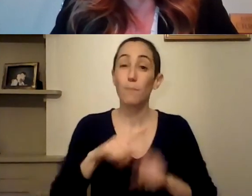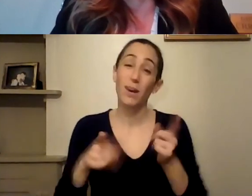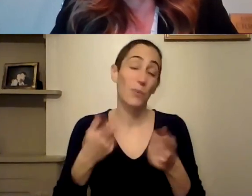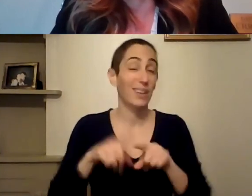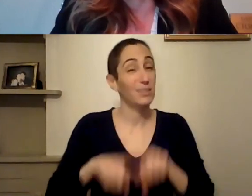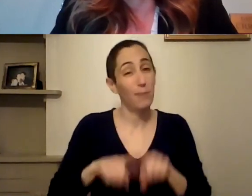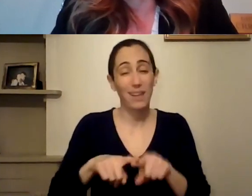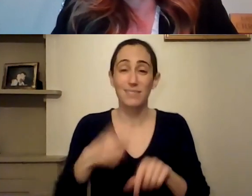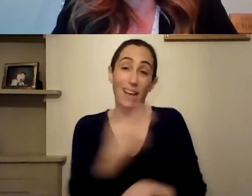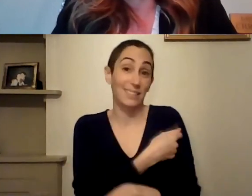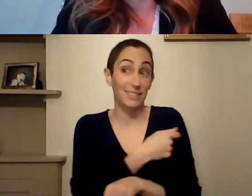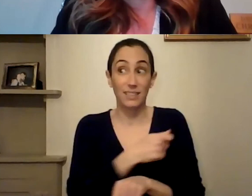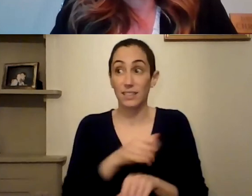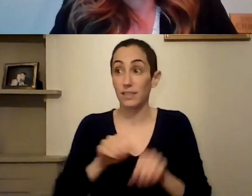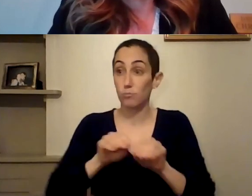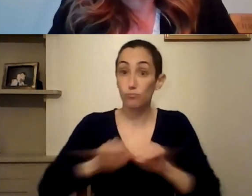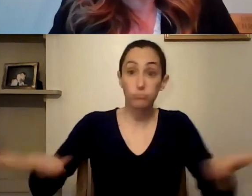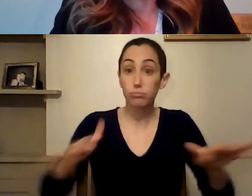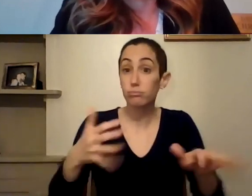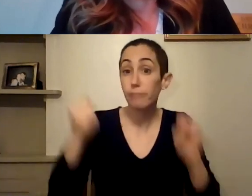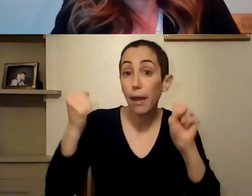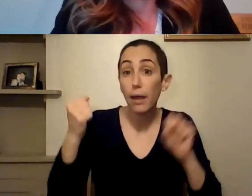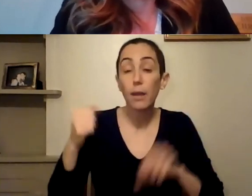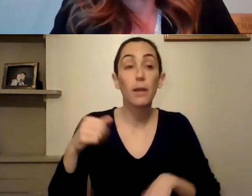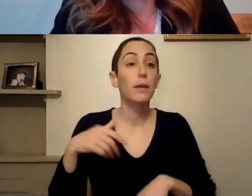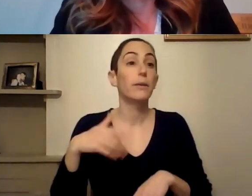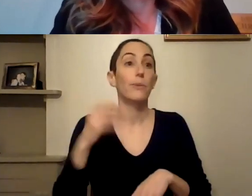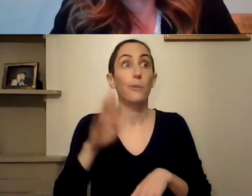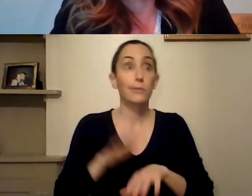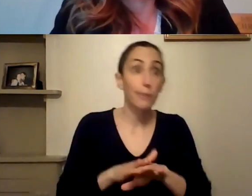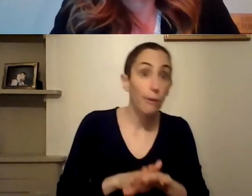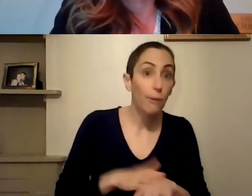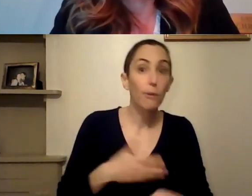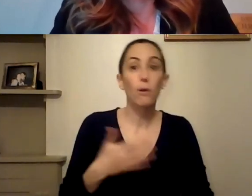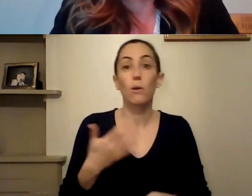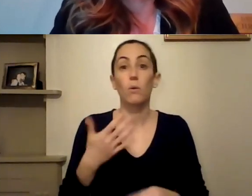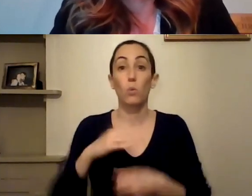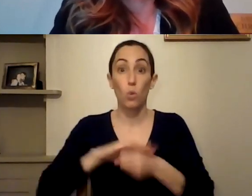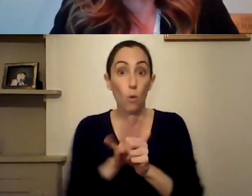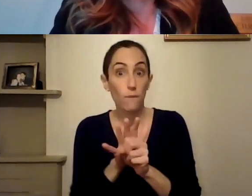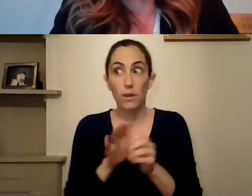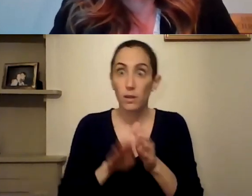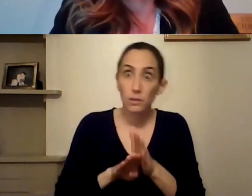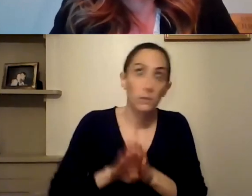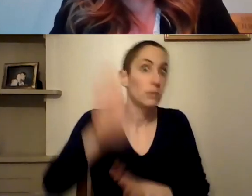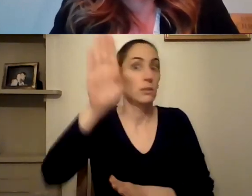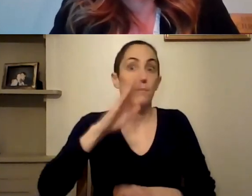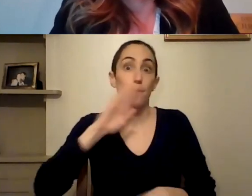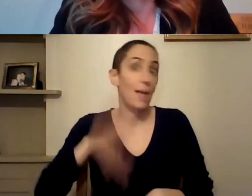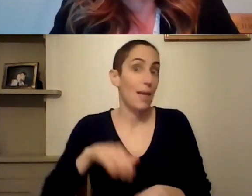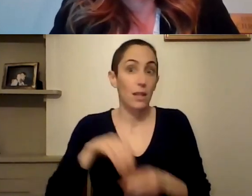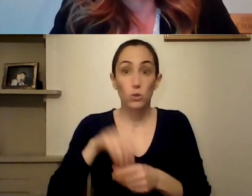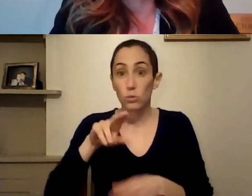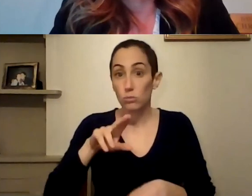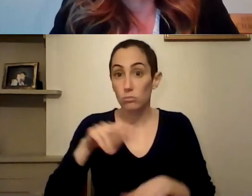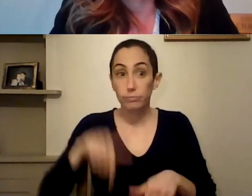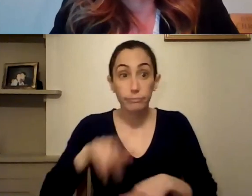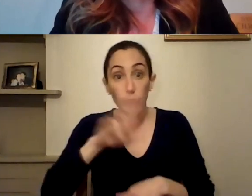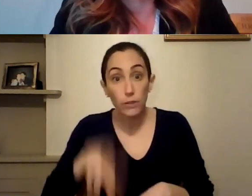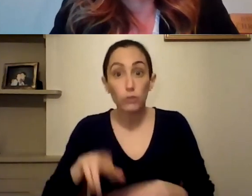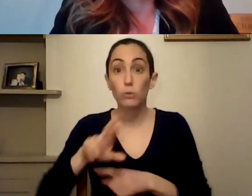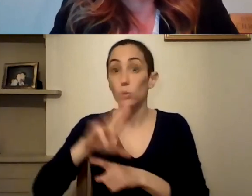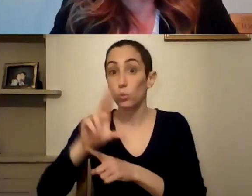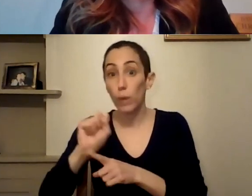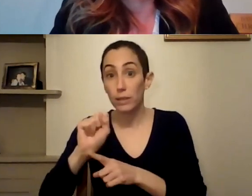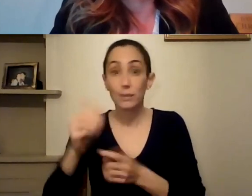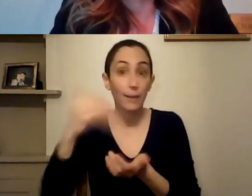of the vaccine and what happens with COVID in our community and really across the United States. So really more to